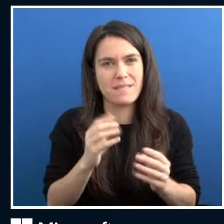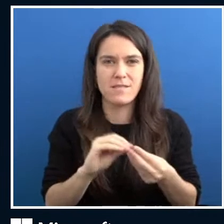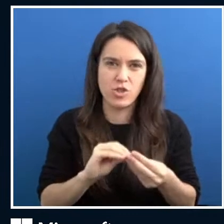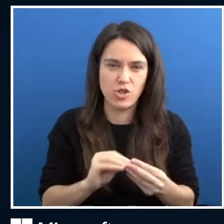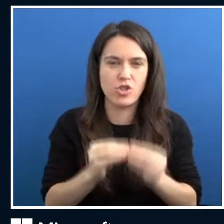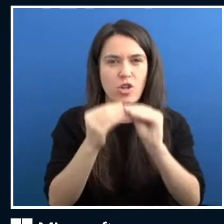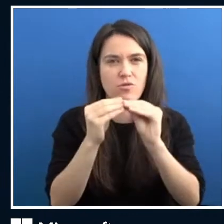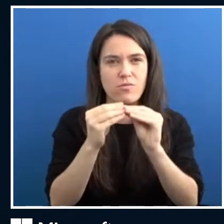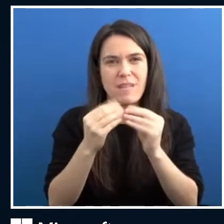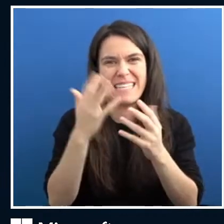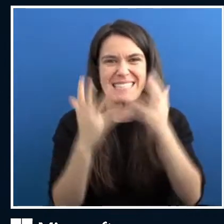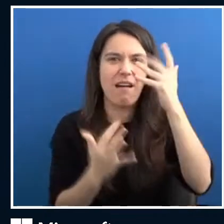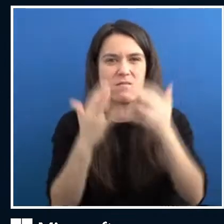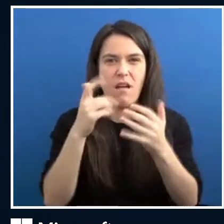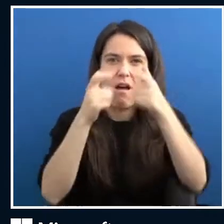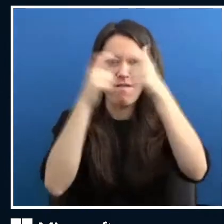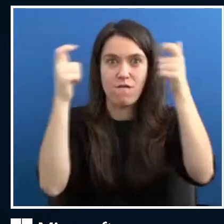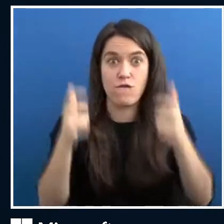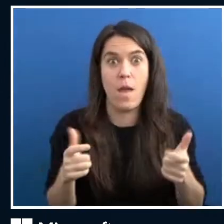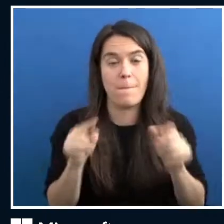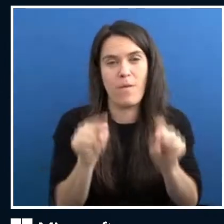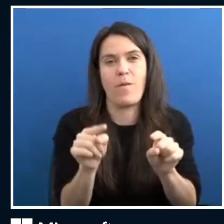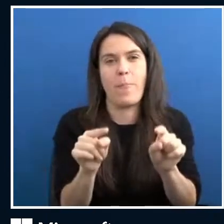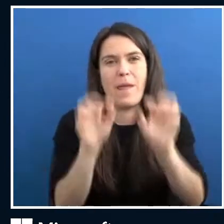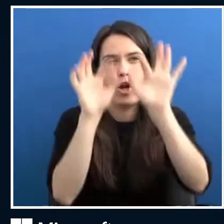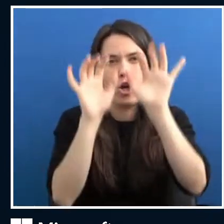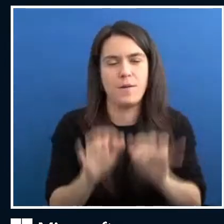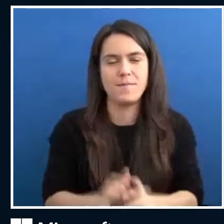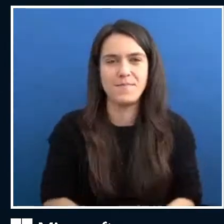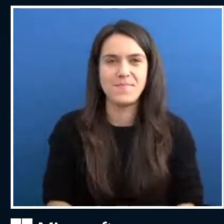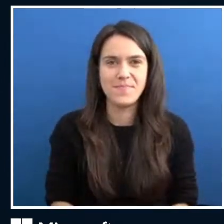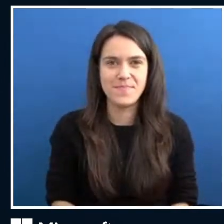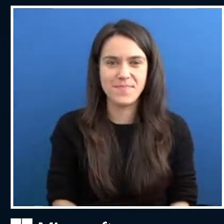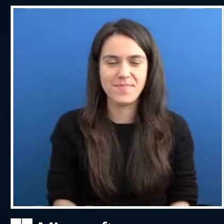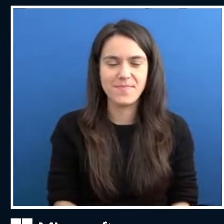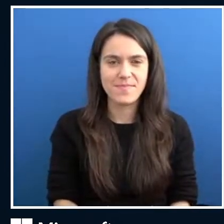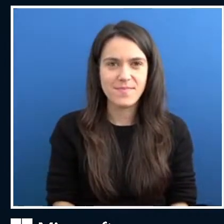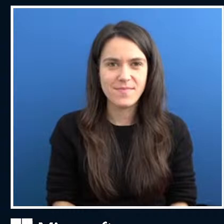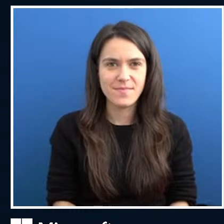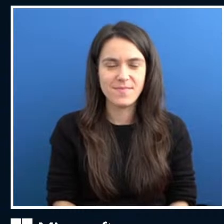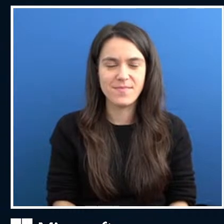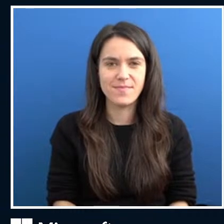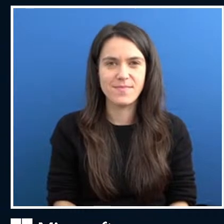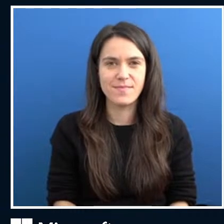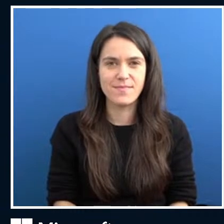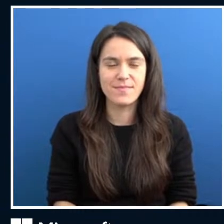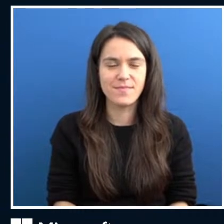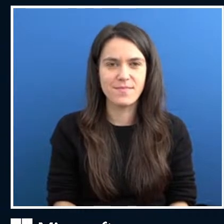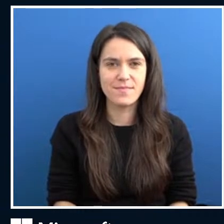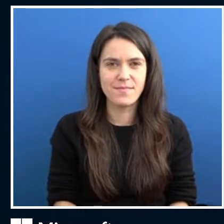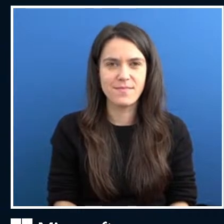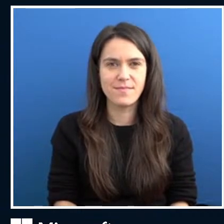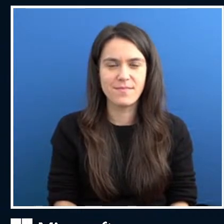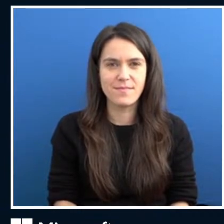this. So what usually would happen is